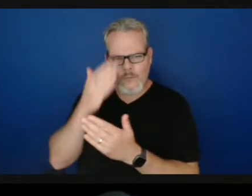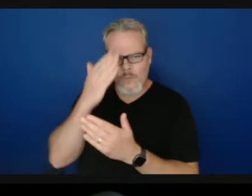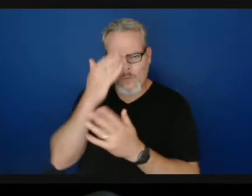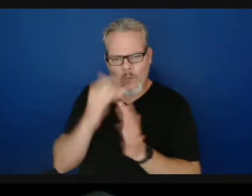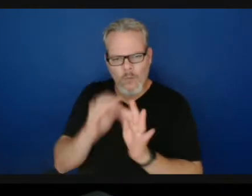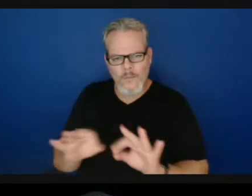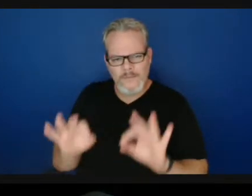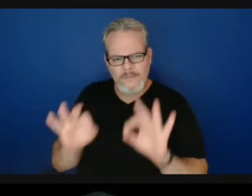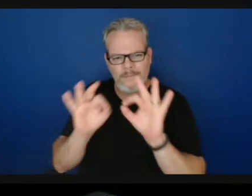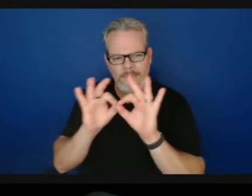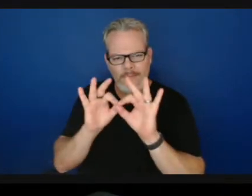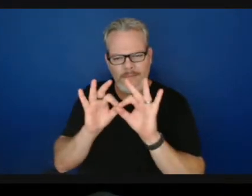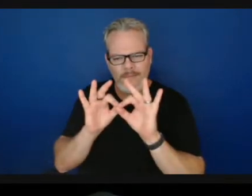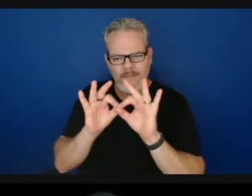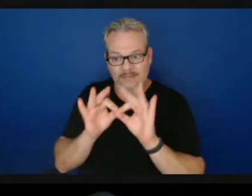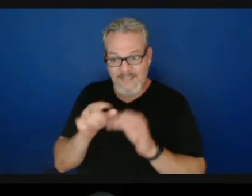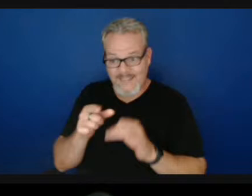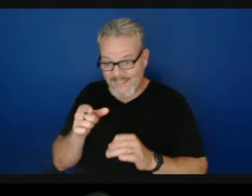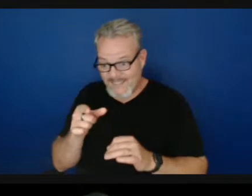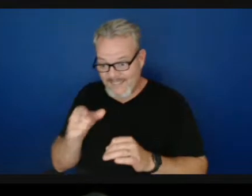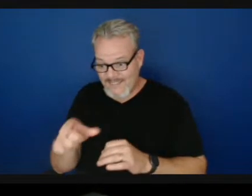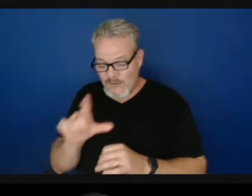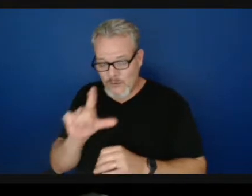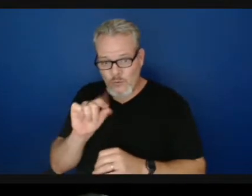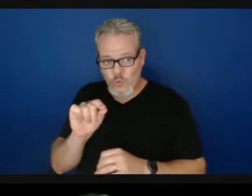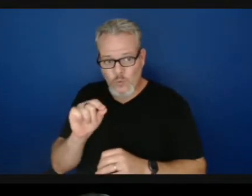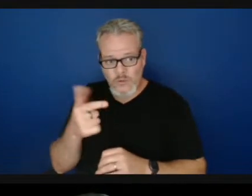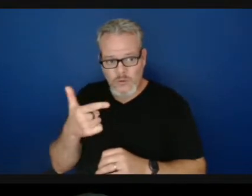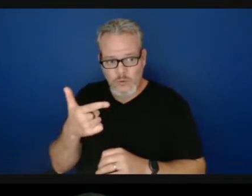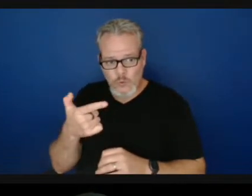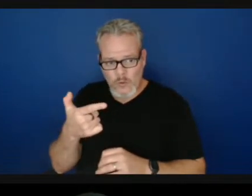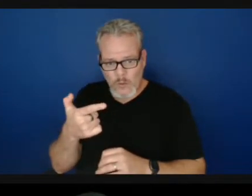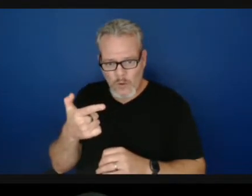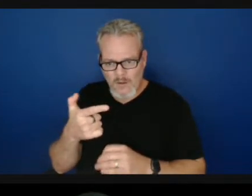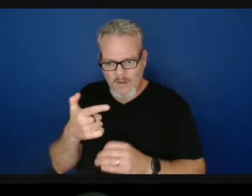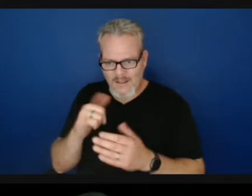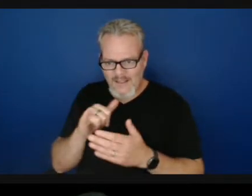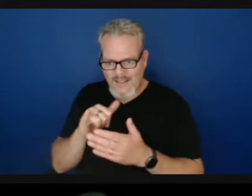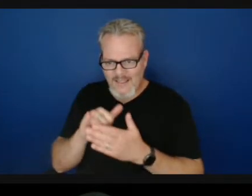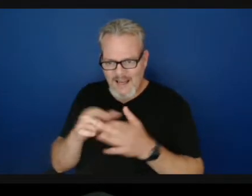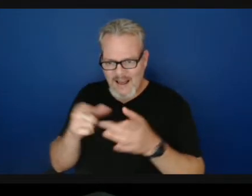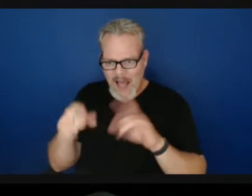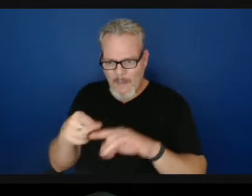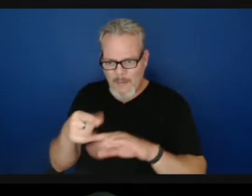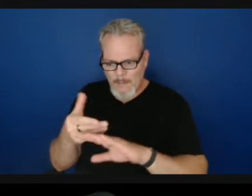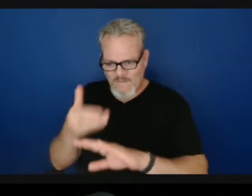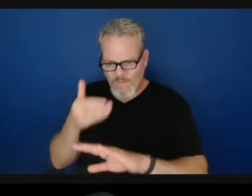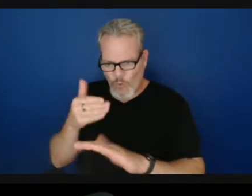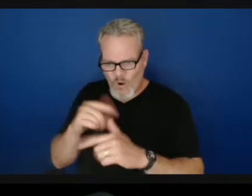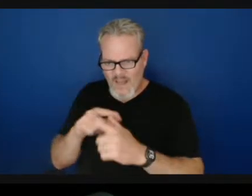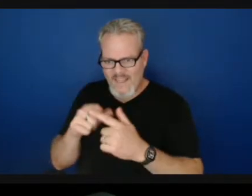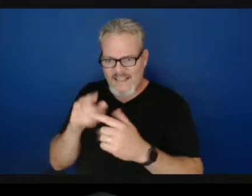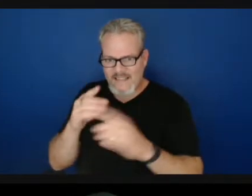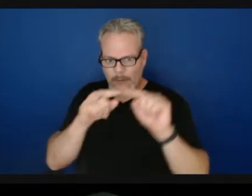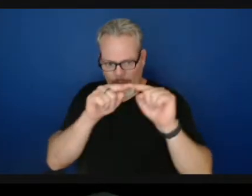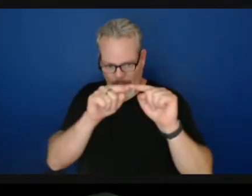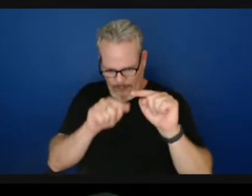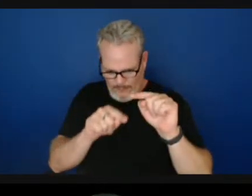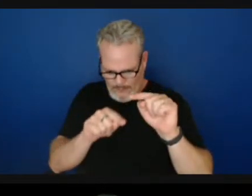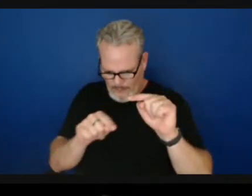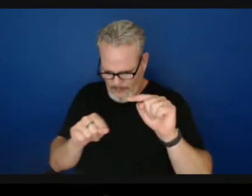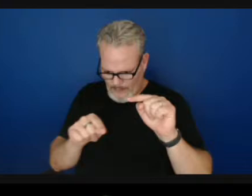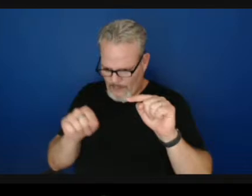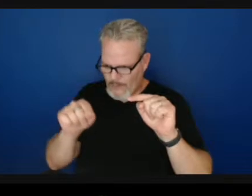2020-21, that southward movement that was faster than prior to the eruption, this is where it changes, and it starts moving to the north